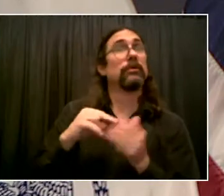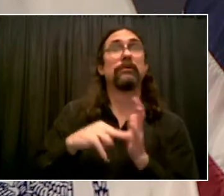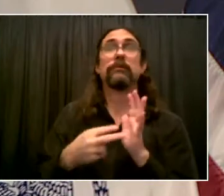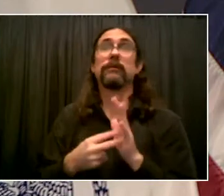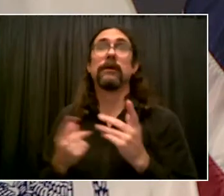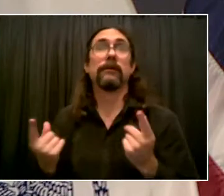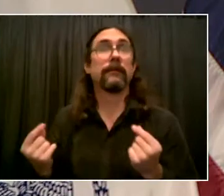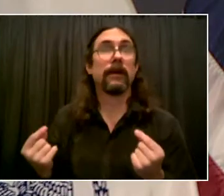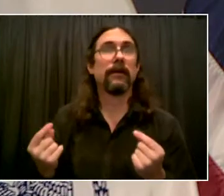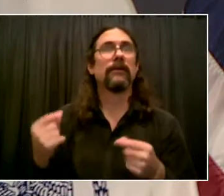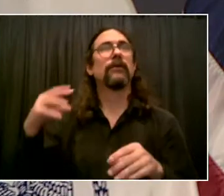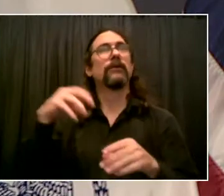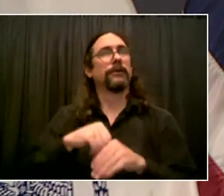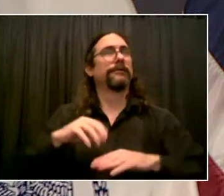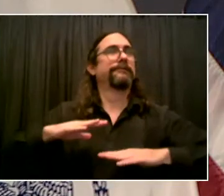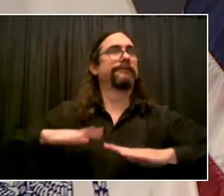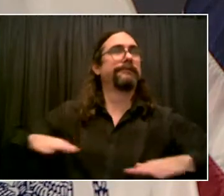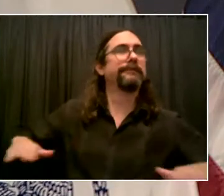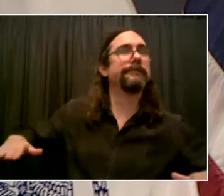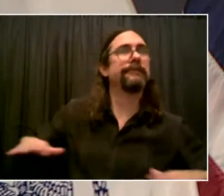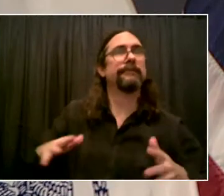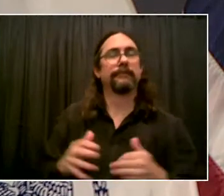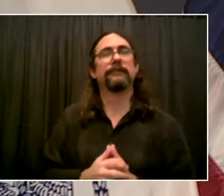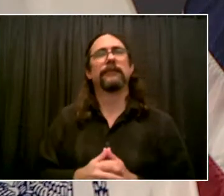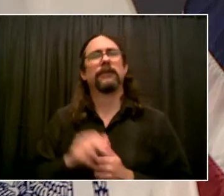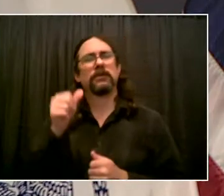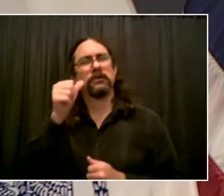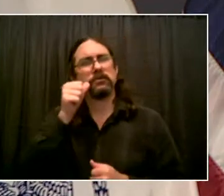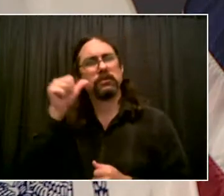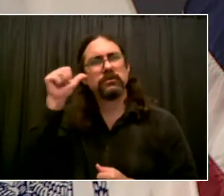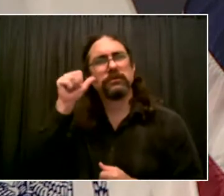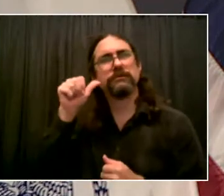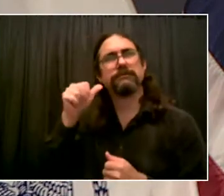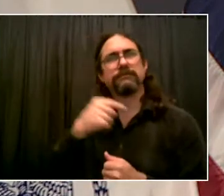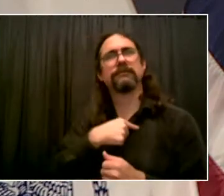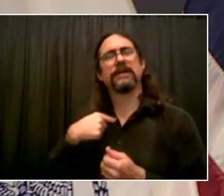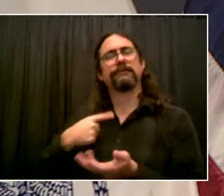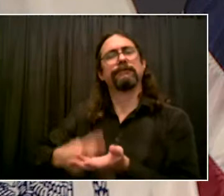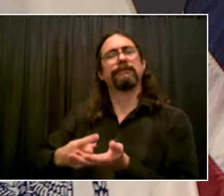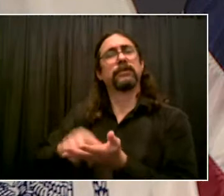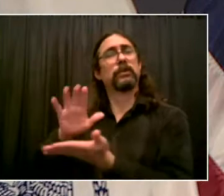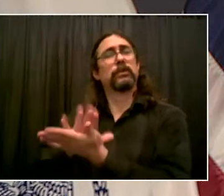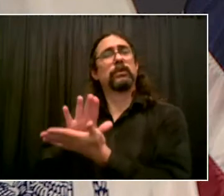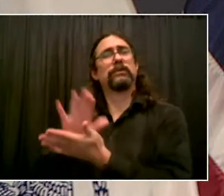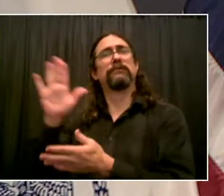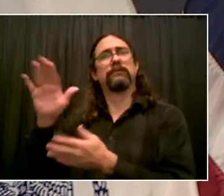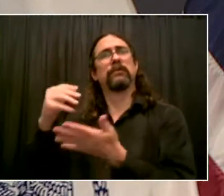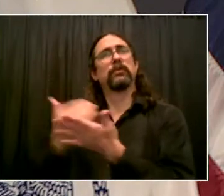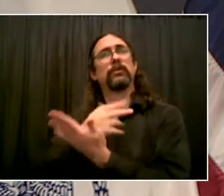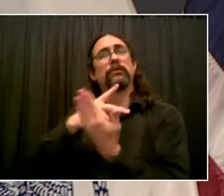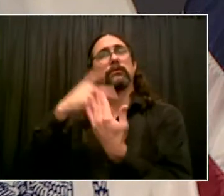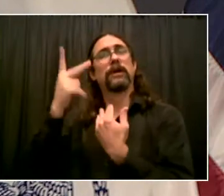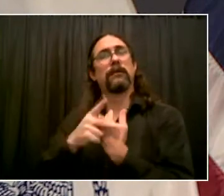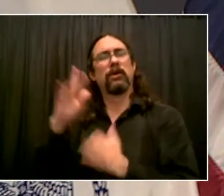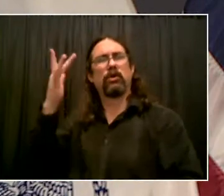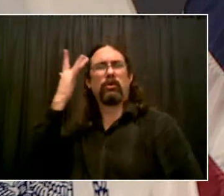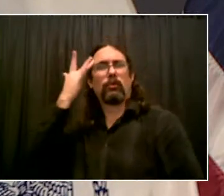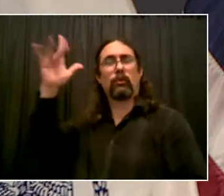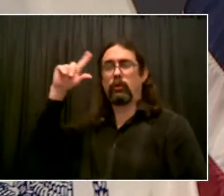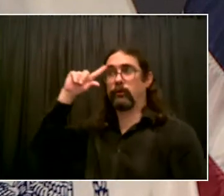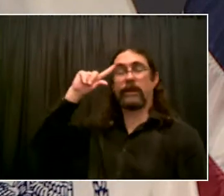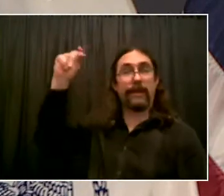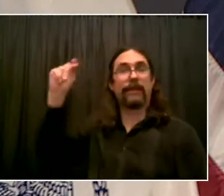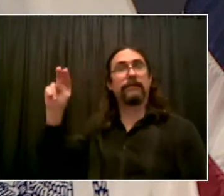so excited about this, a new vision for accelerated learning, reaching tens of thousands of kids. This is the way